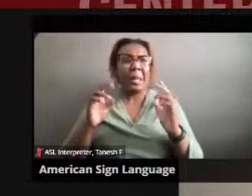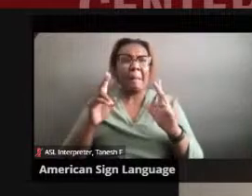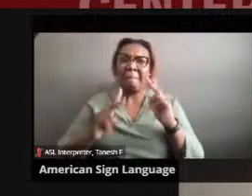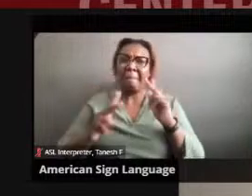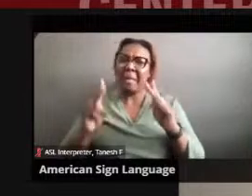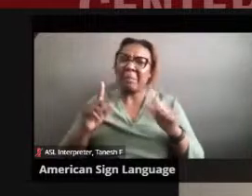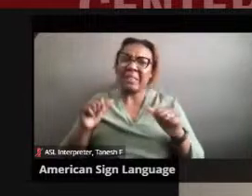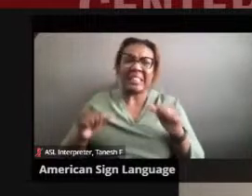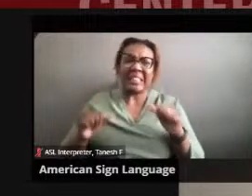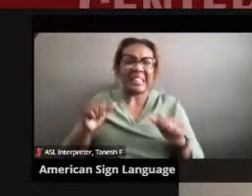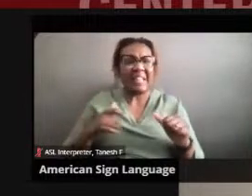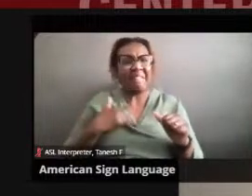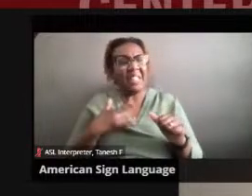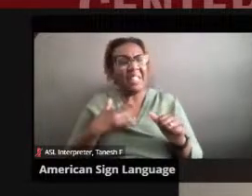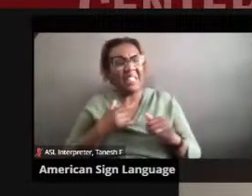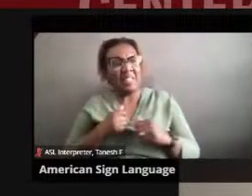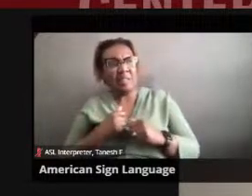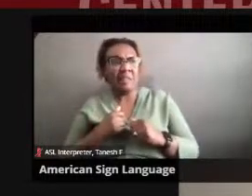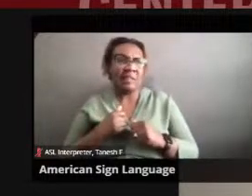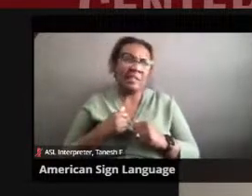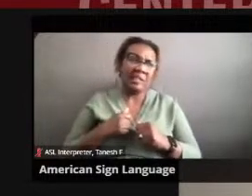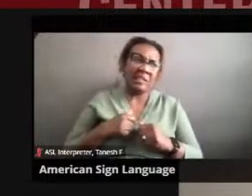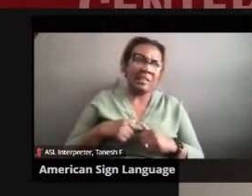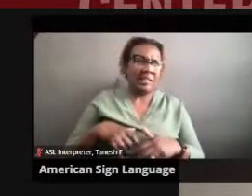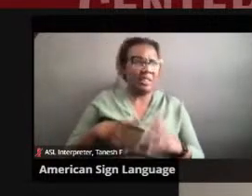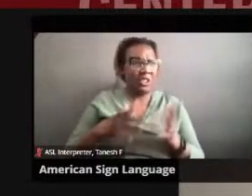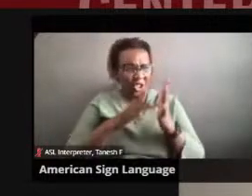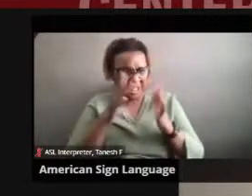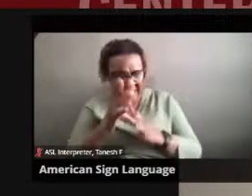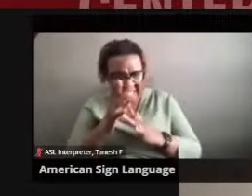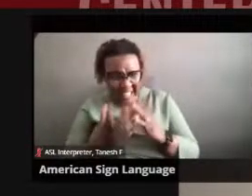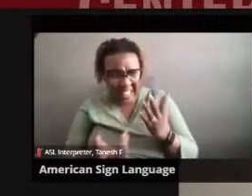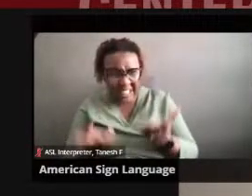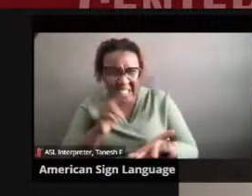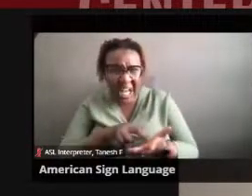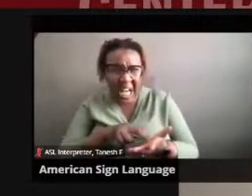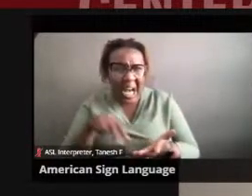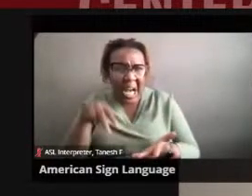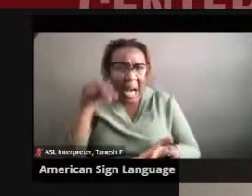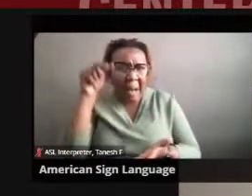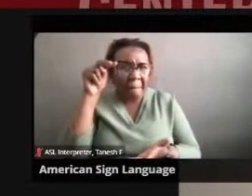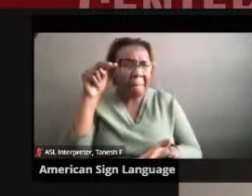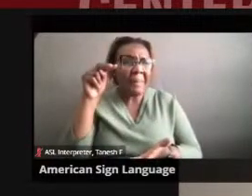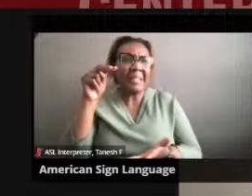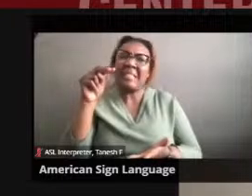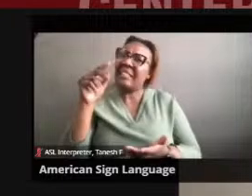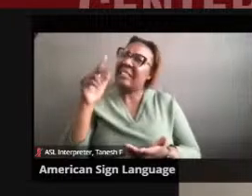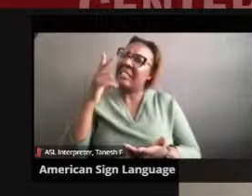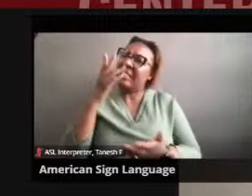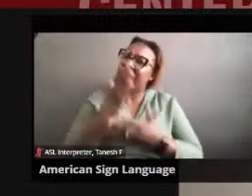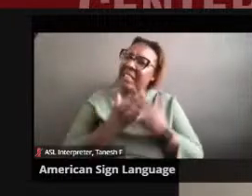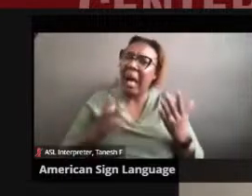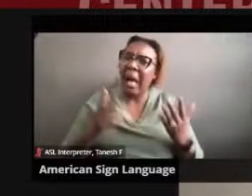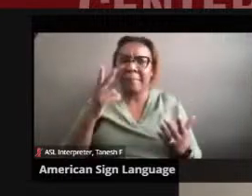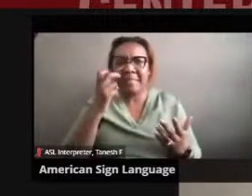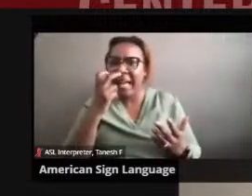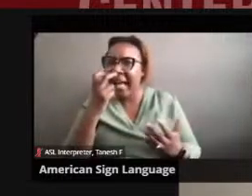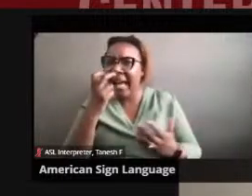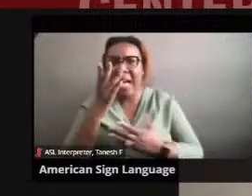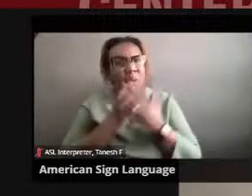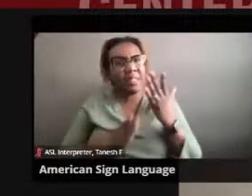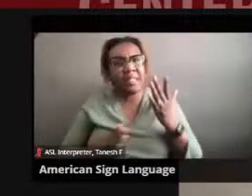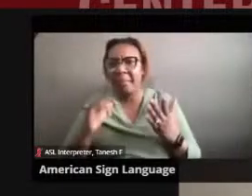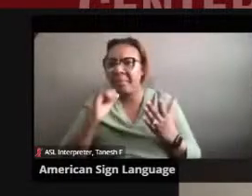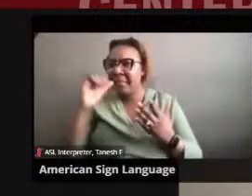It was hard for them to believe the story even when the women came. So Jesus